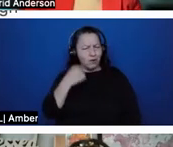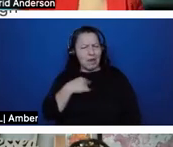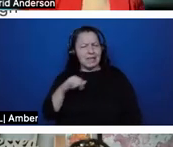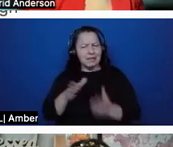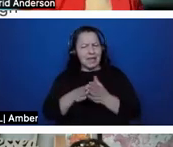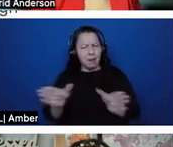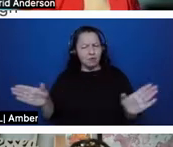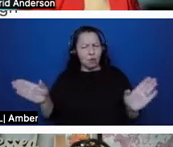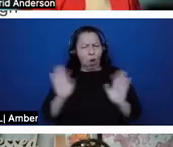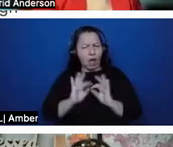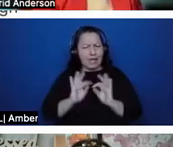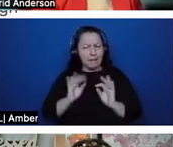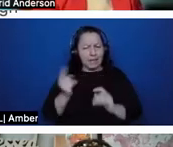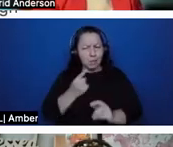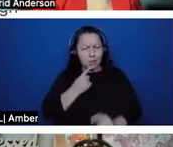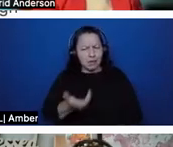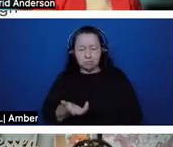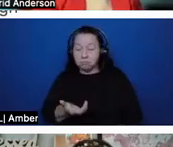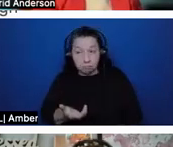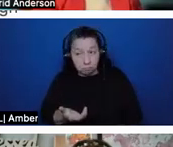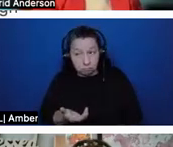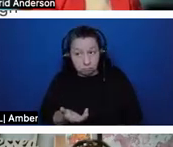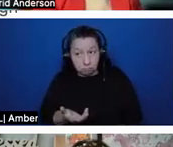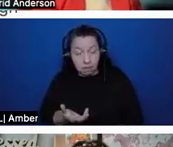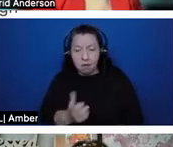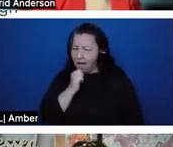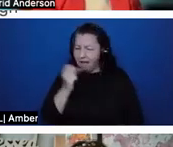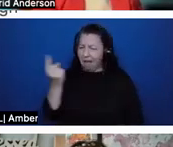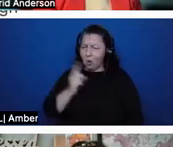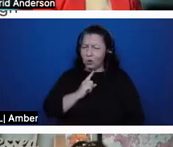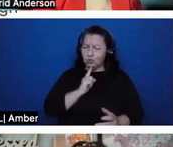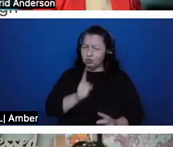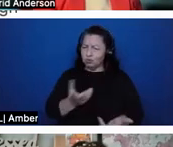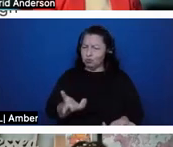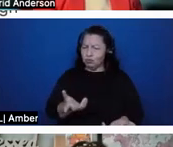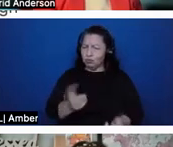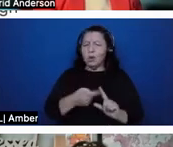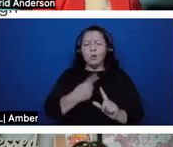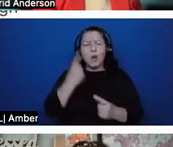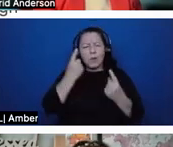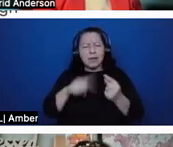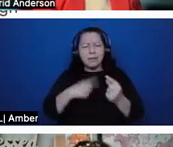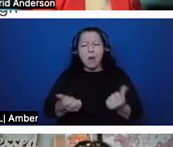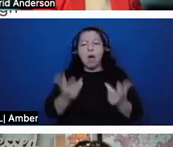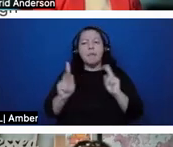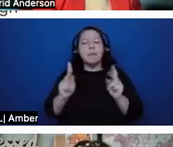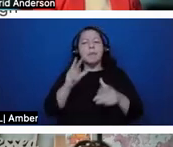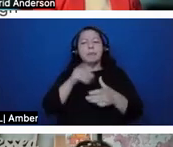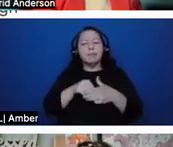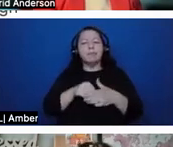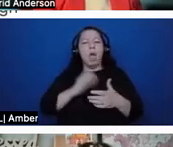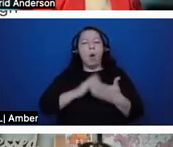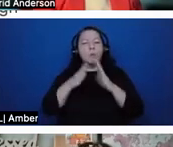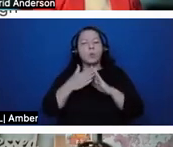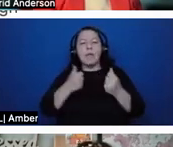just heard, right? And that is something that's not always true, because when we're thinking about how many folks in our communities have, so many